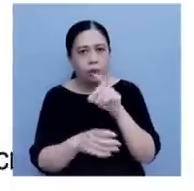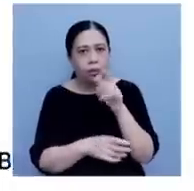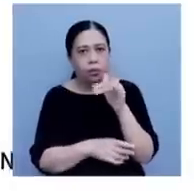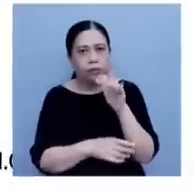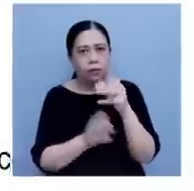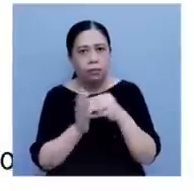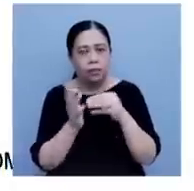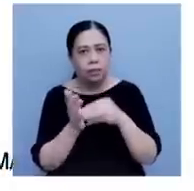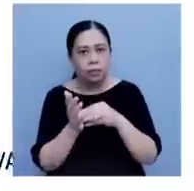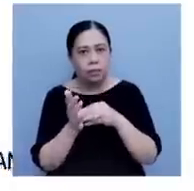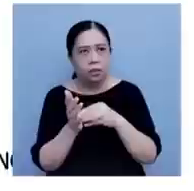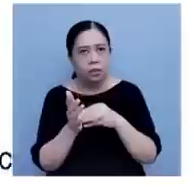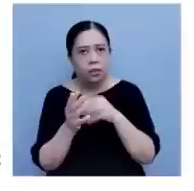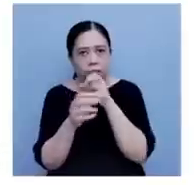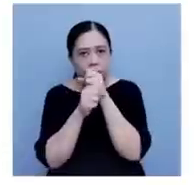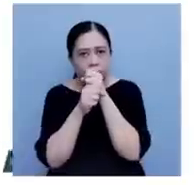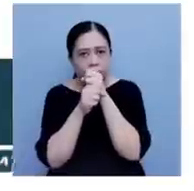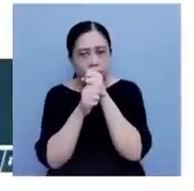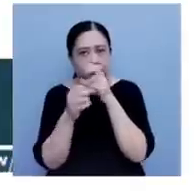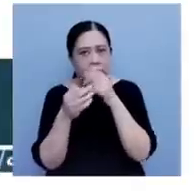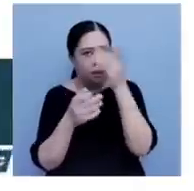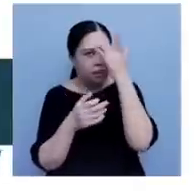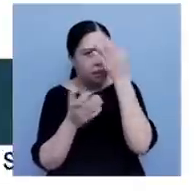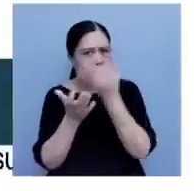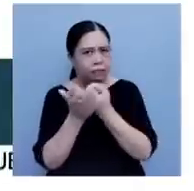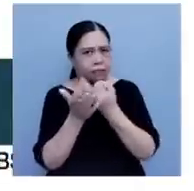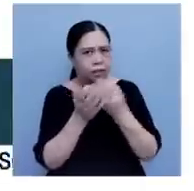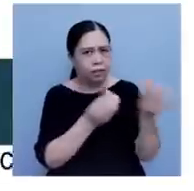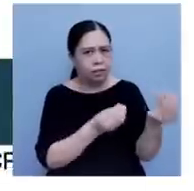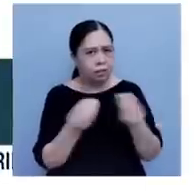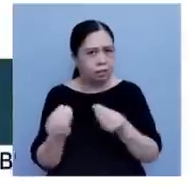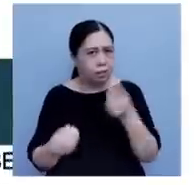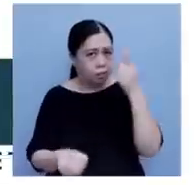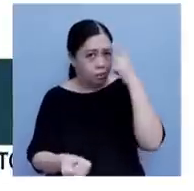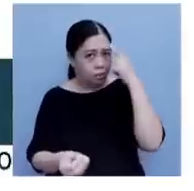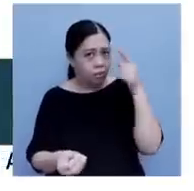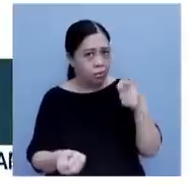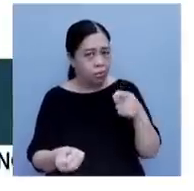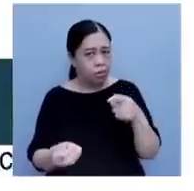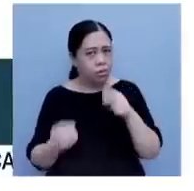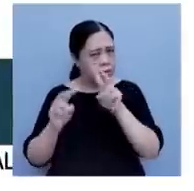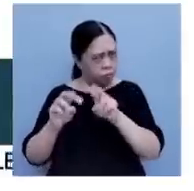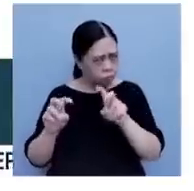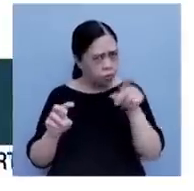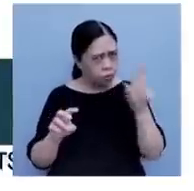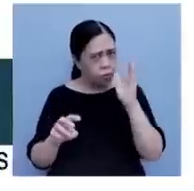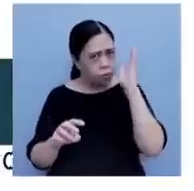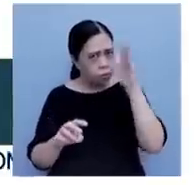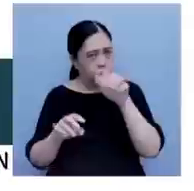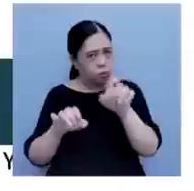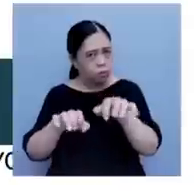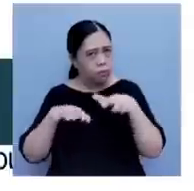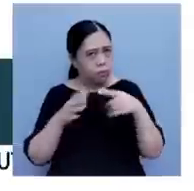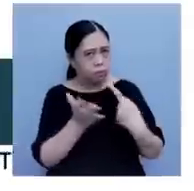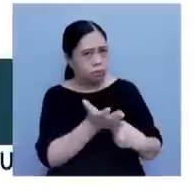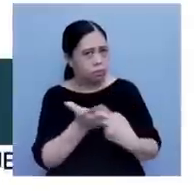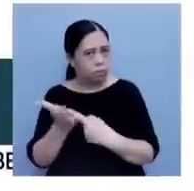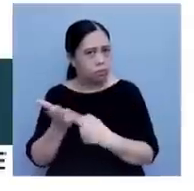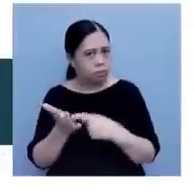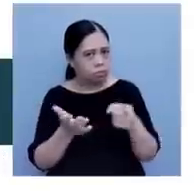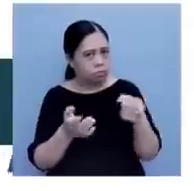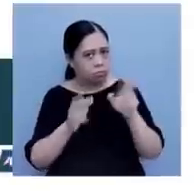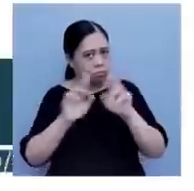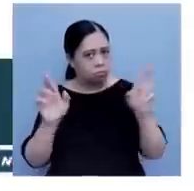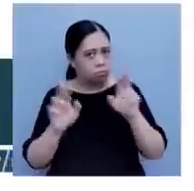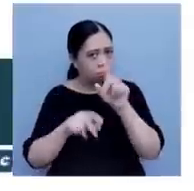million in confidential and intelligence funds. Is that something that you are going to scrutinize come the plenary debates?